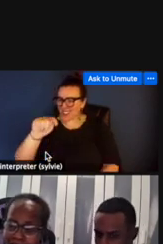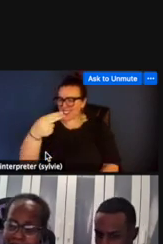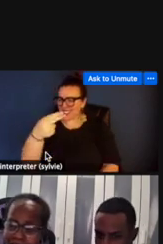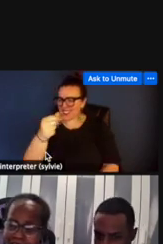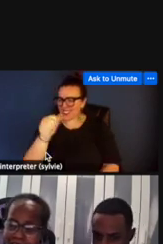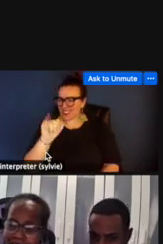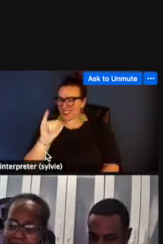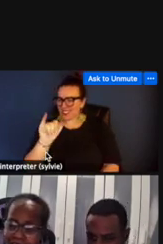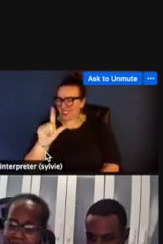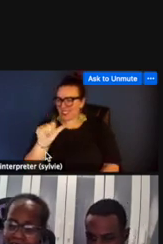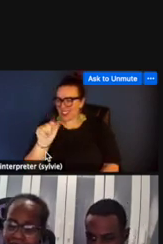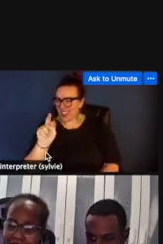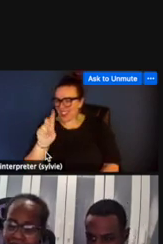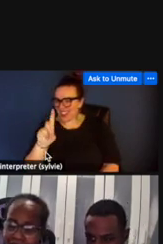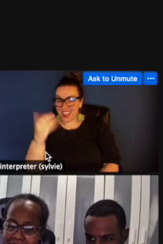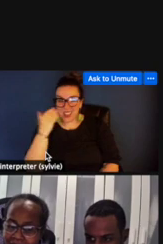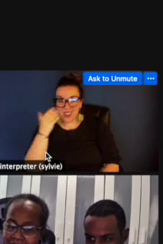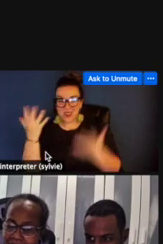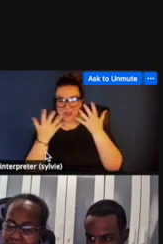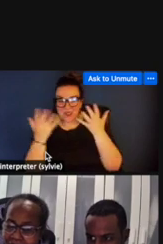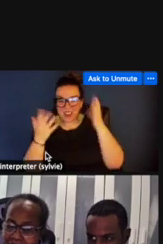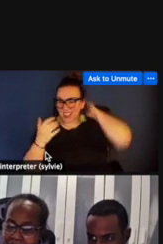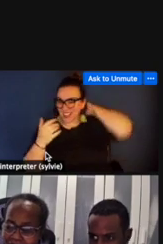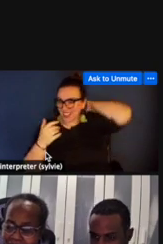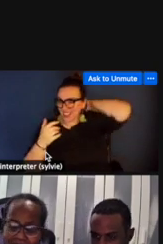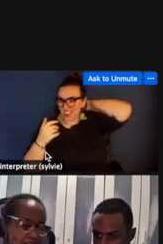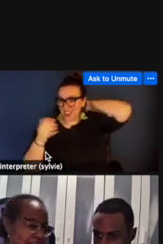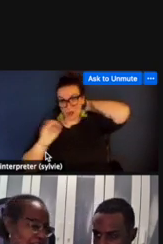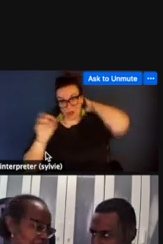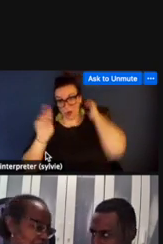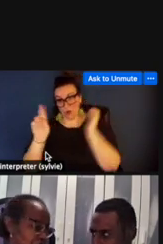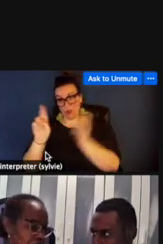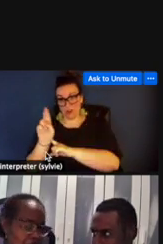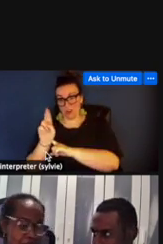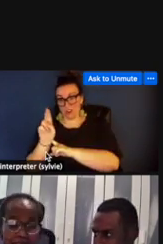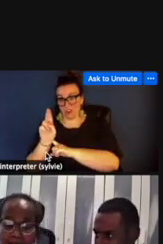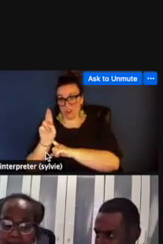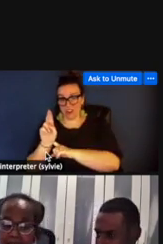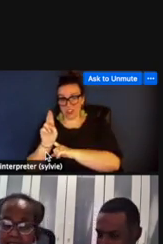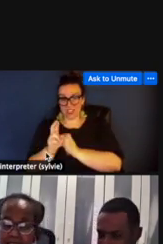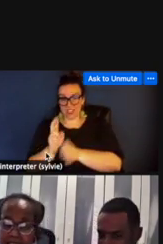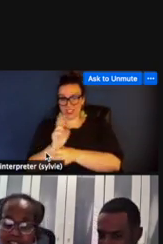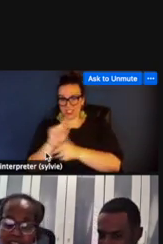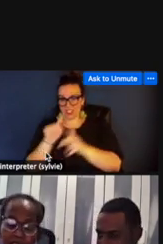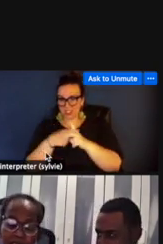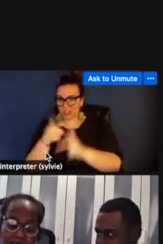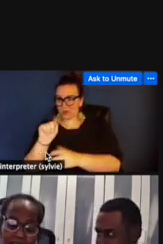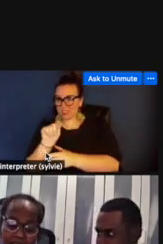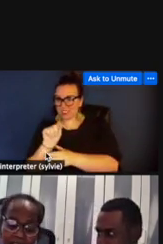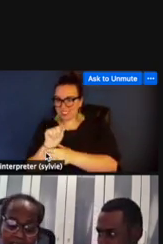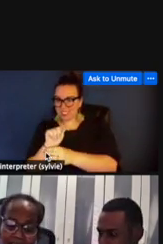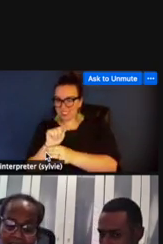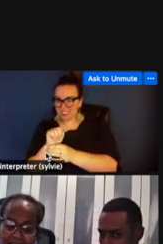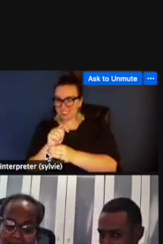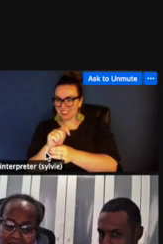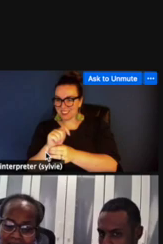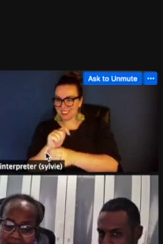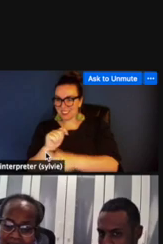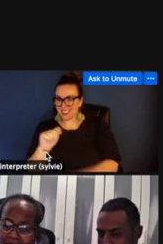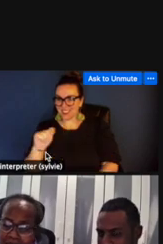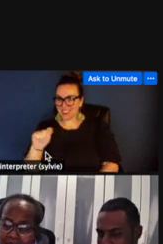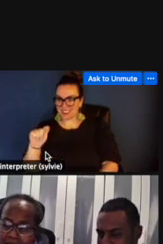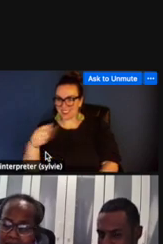Which place it is? What? With an H. There's no R. T. Starts with a T. T H T.